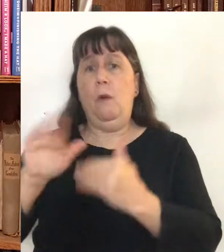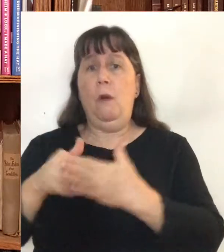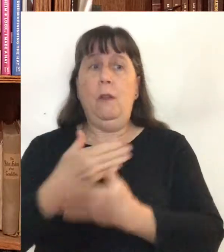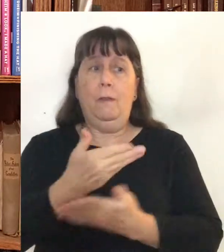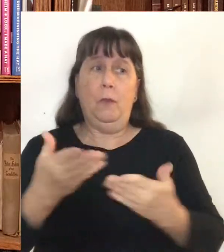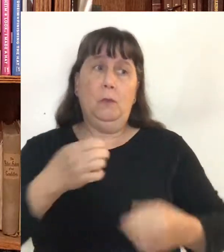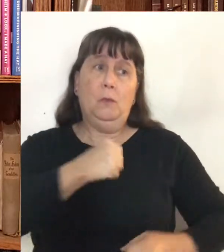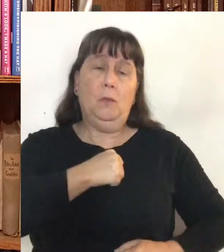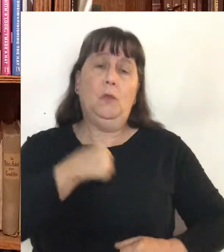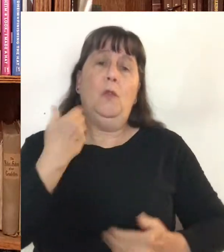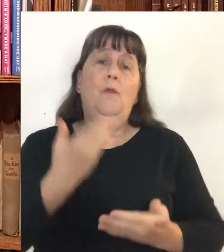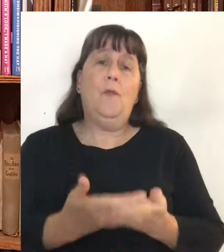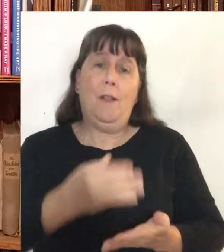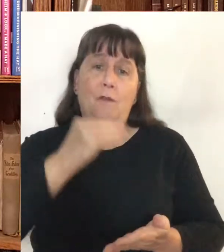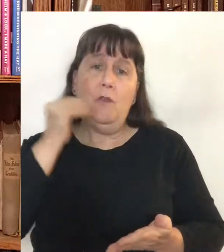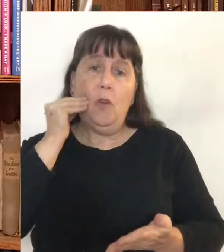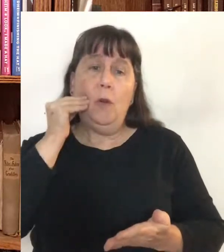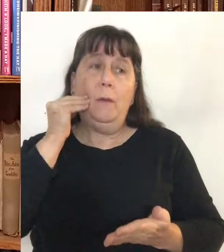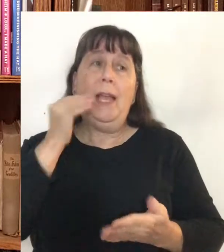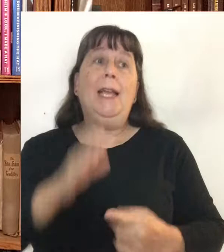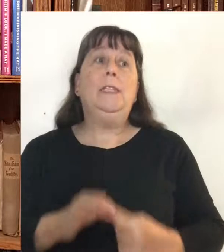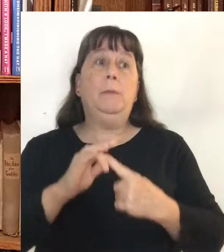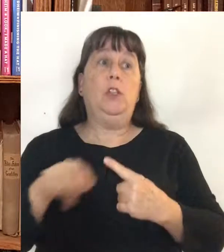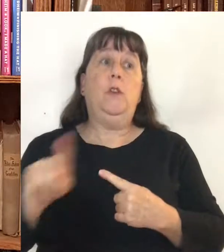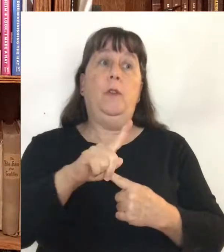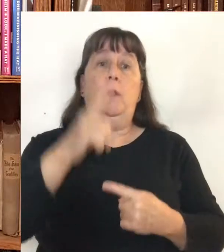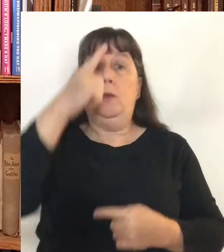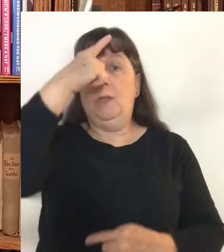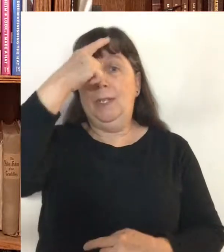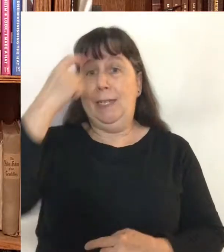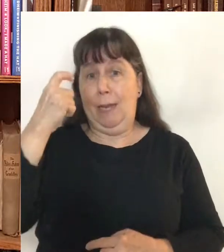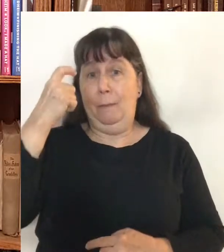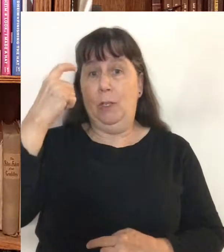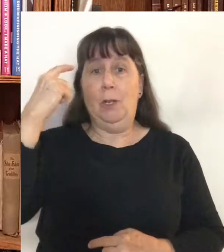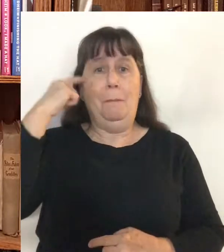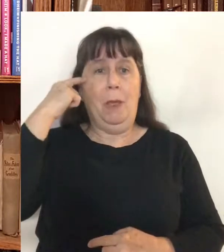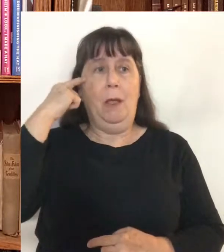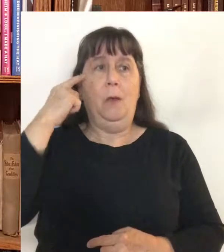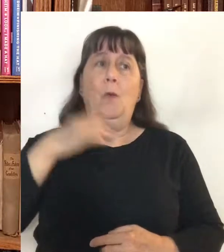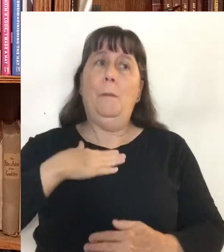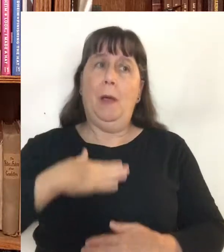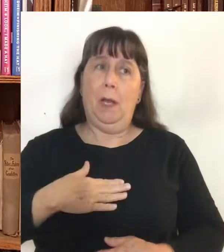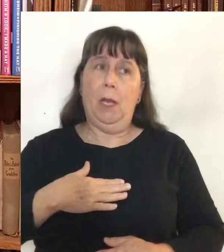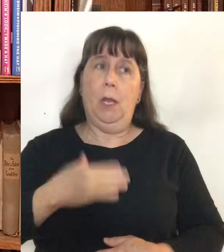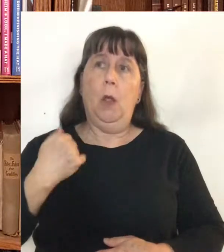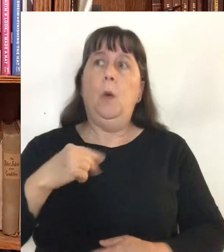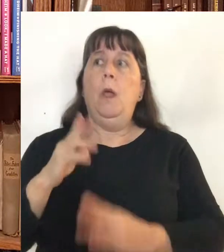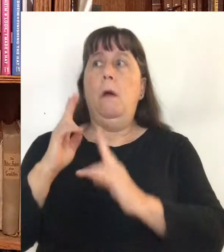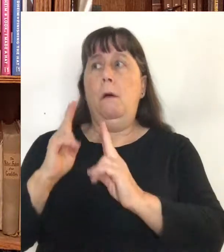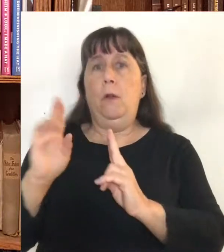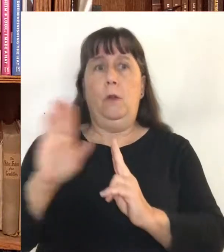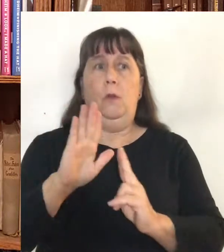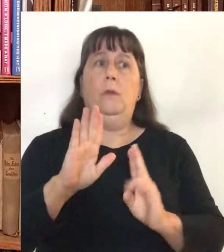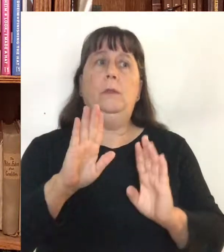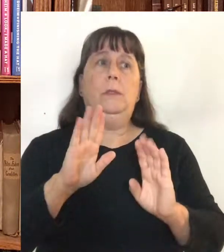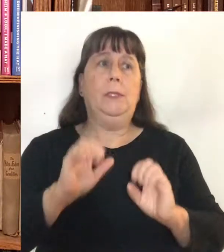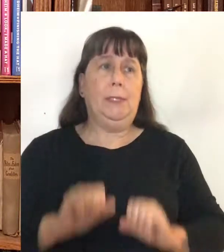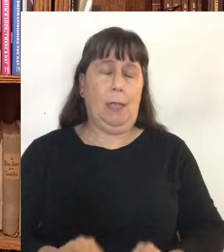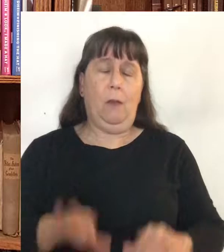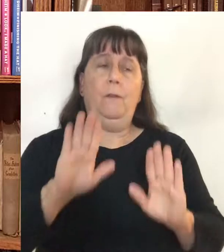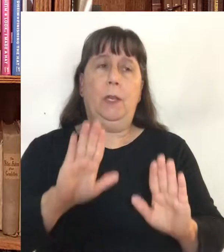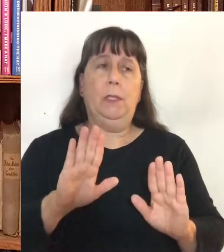home, and especially those who were damaged in mind or body. We honor your